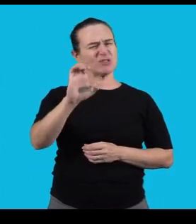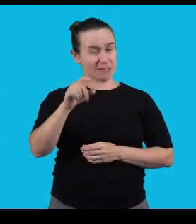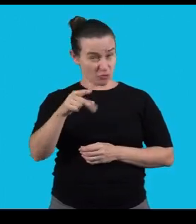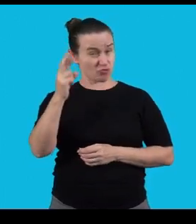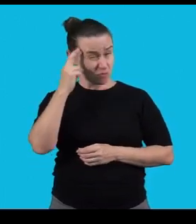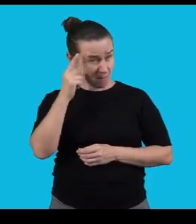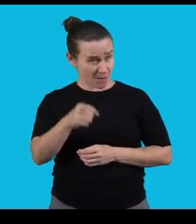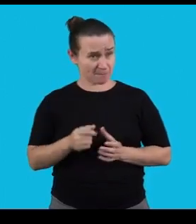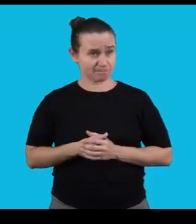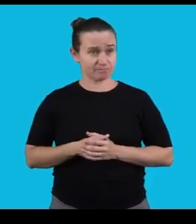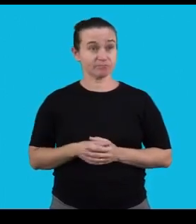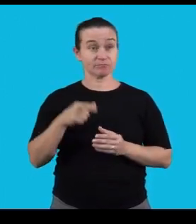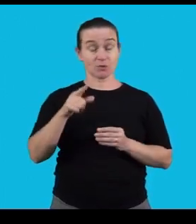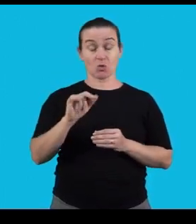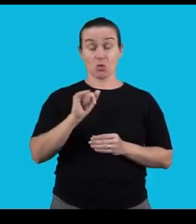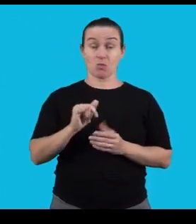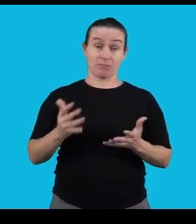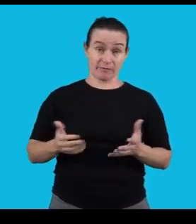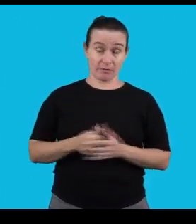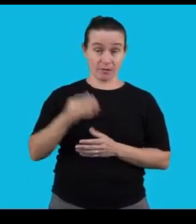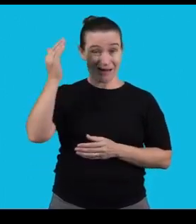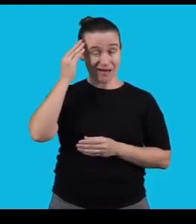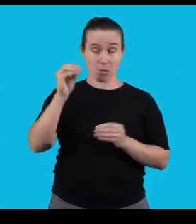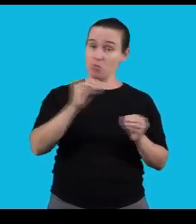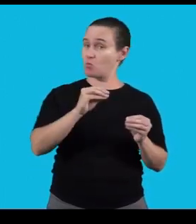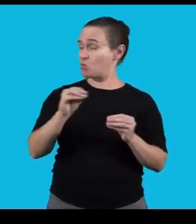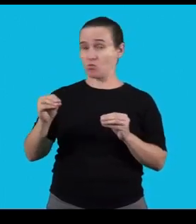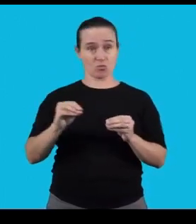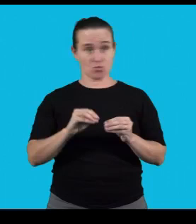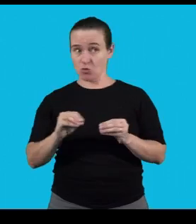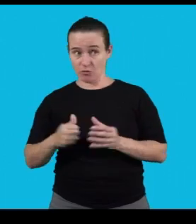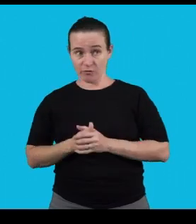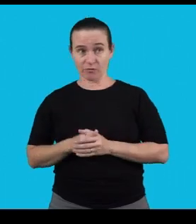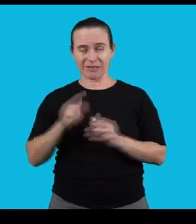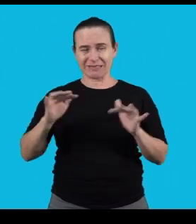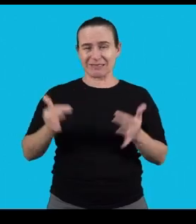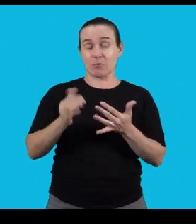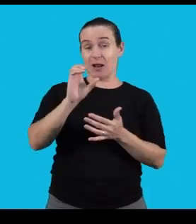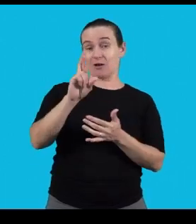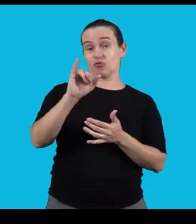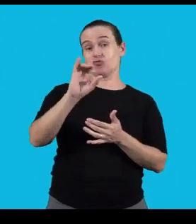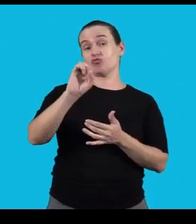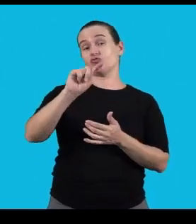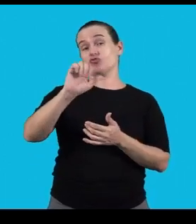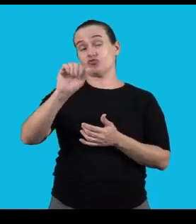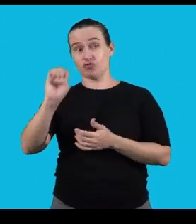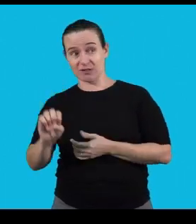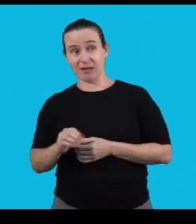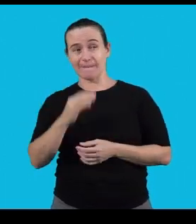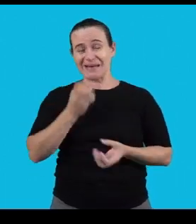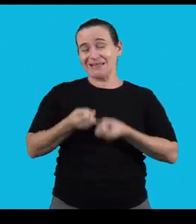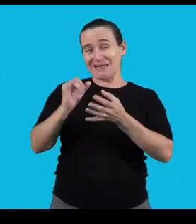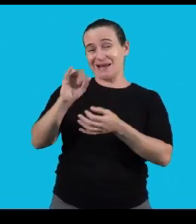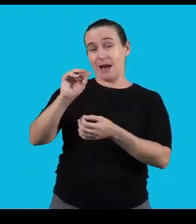the receptors there? So we are saying that the movement of the head stimulates the